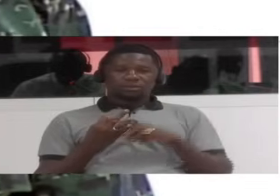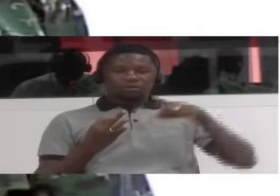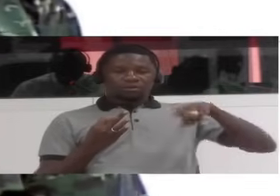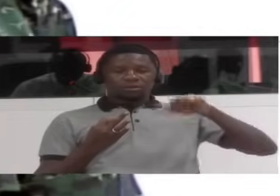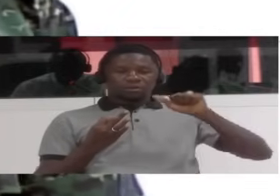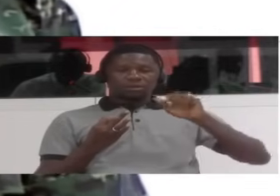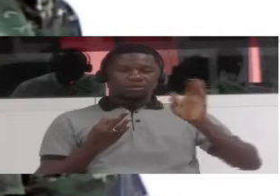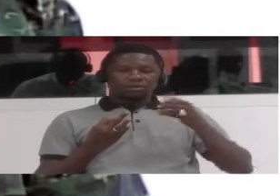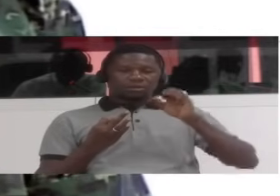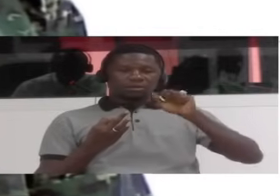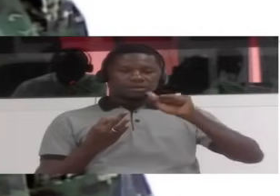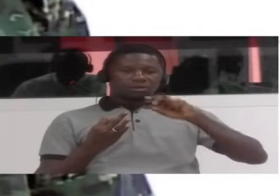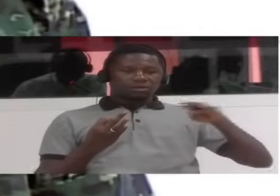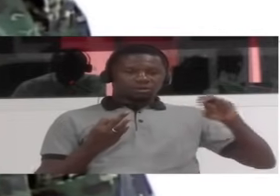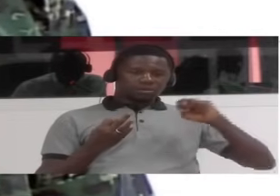Pasane,